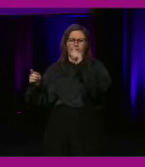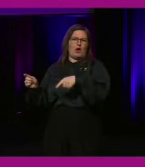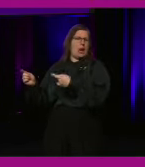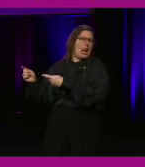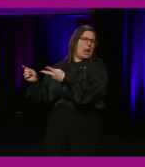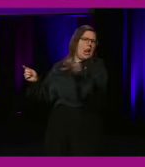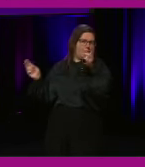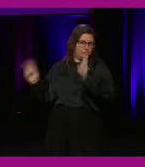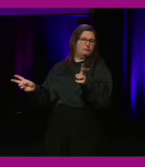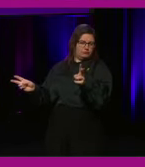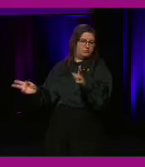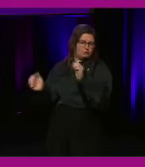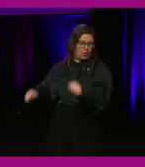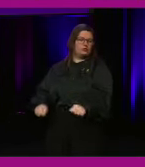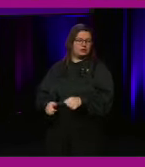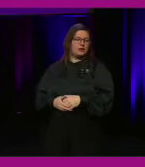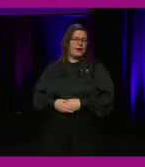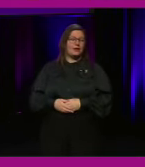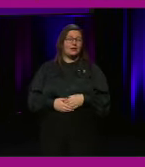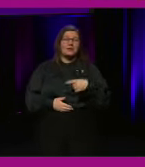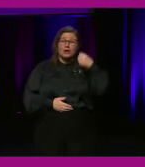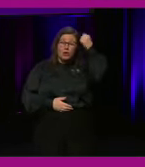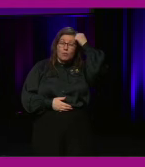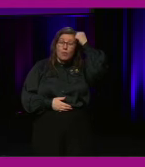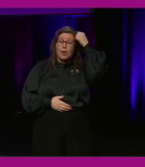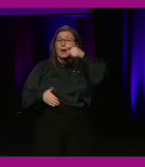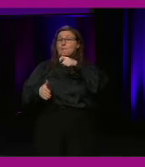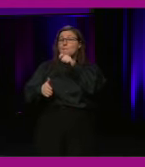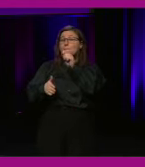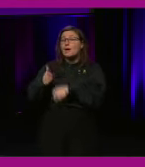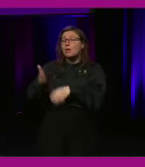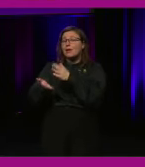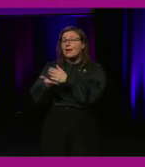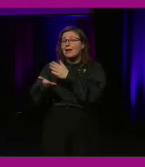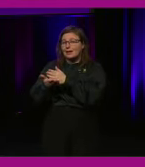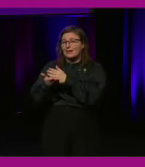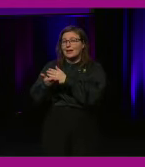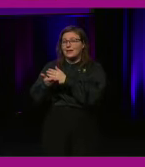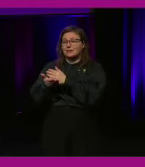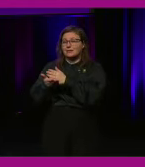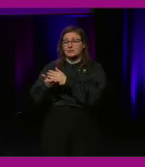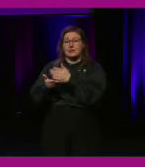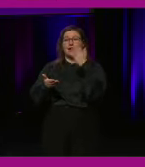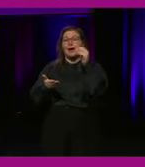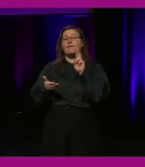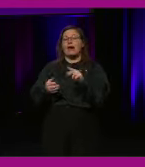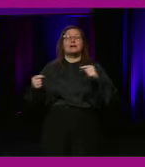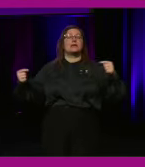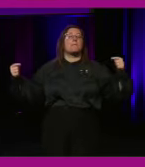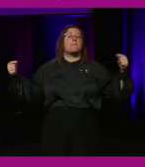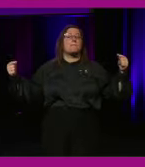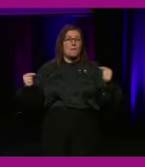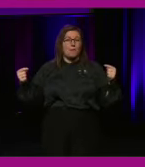la. And we must remember that citizen rights can be opposed, or